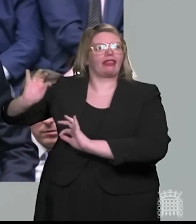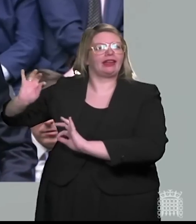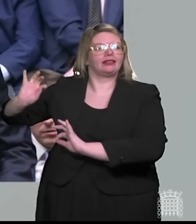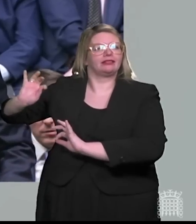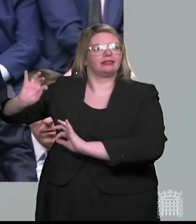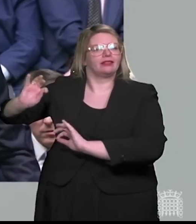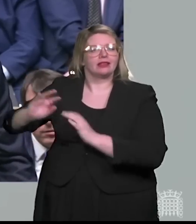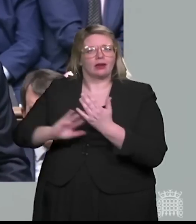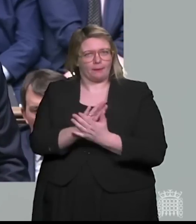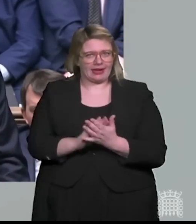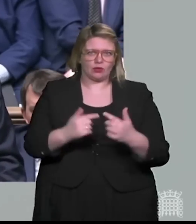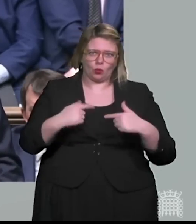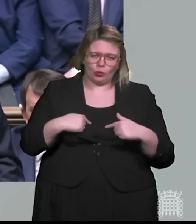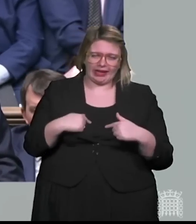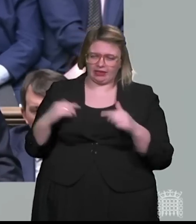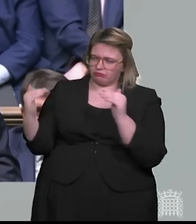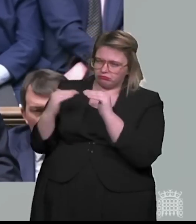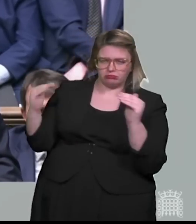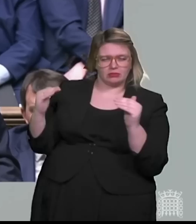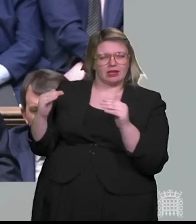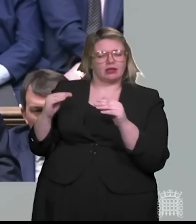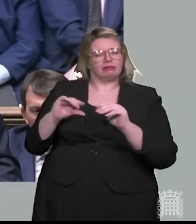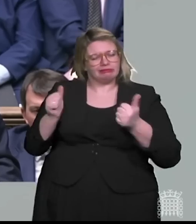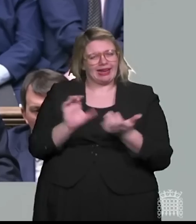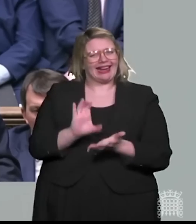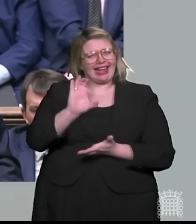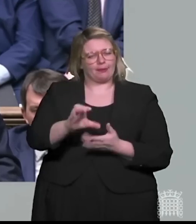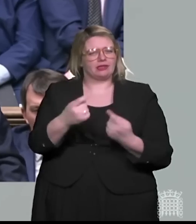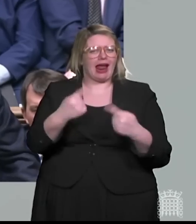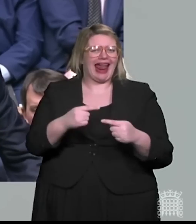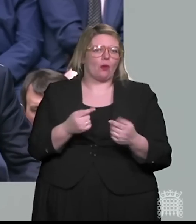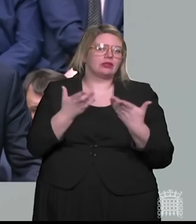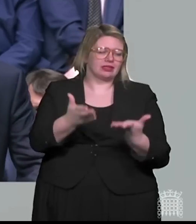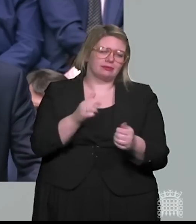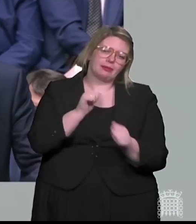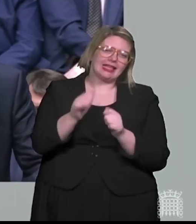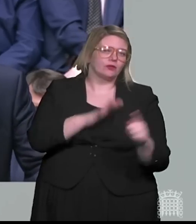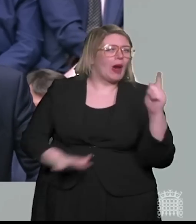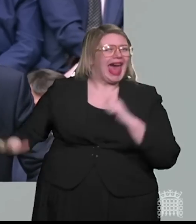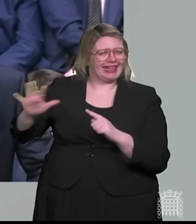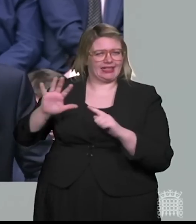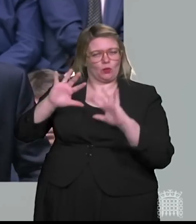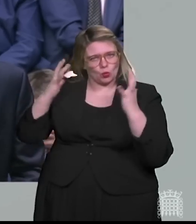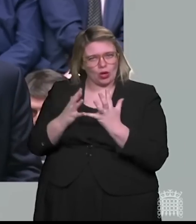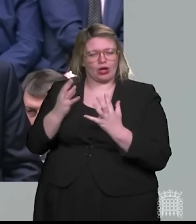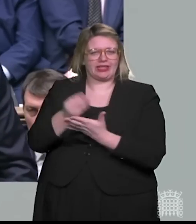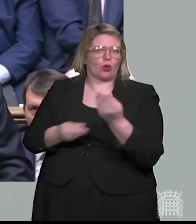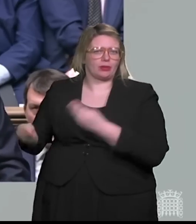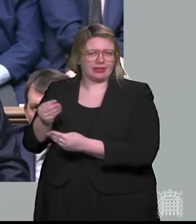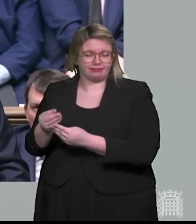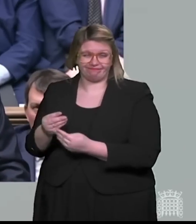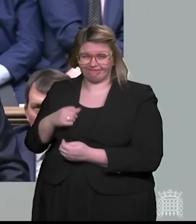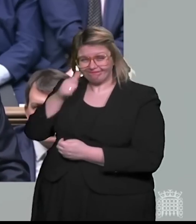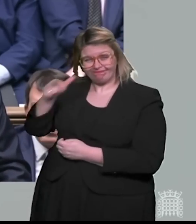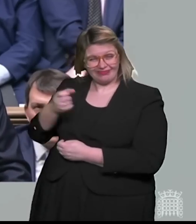the joint most generous capital allowance regime of any advanced economy. Madam Deputy Speaker, I understand the party opposite